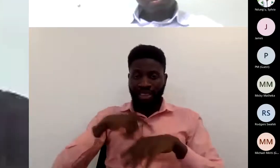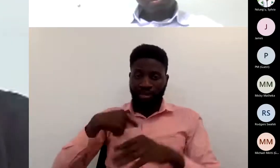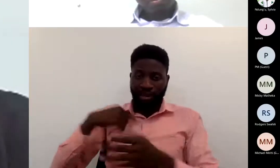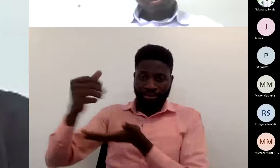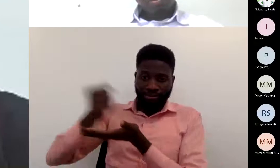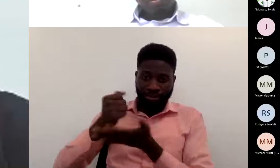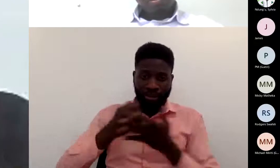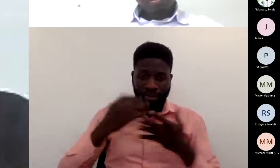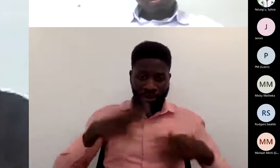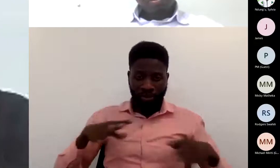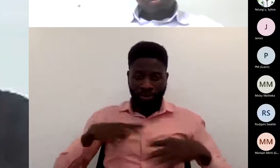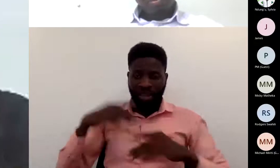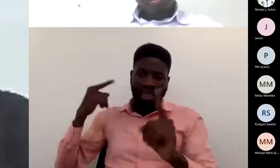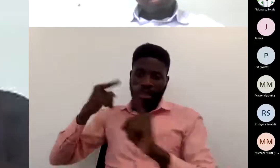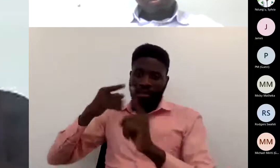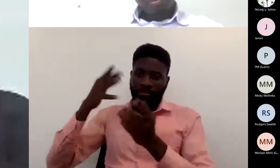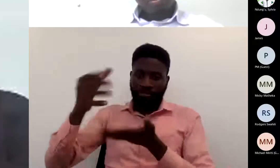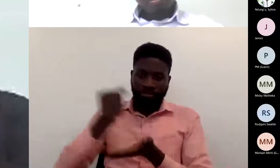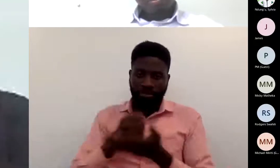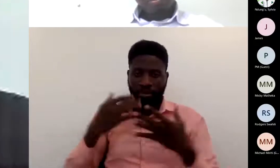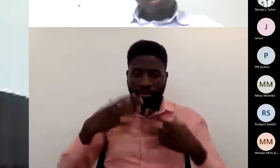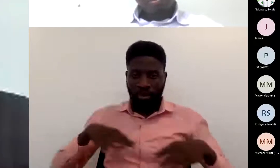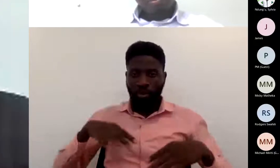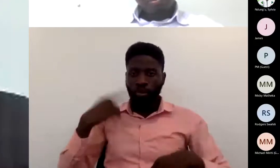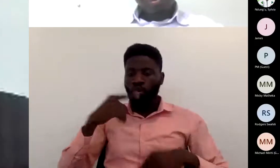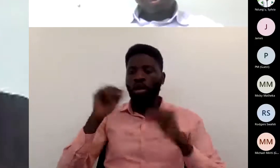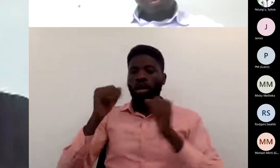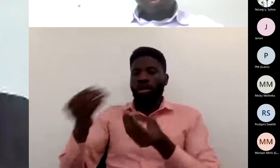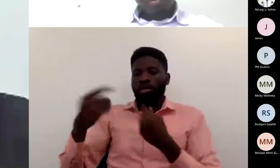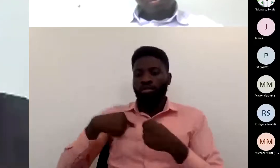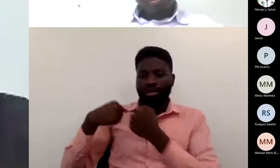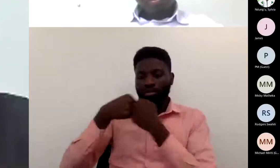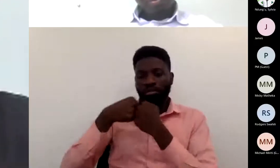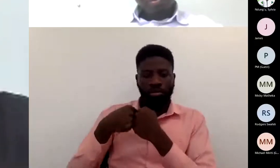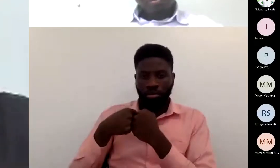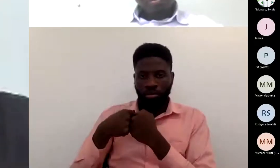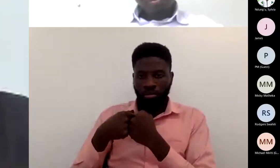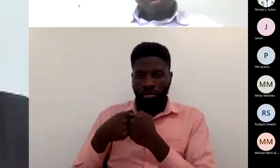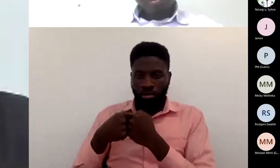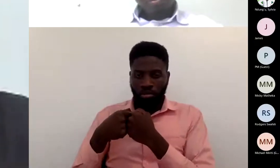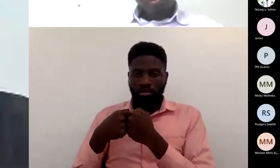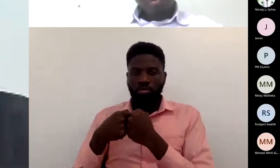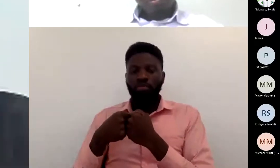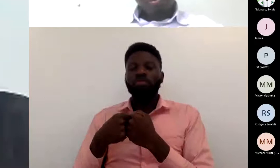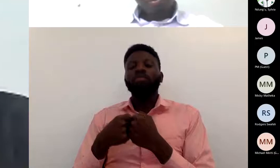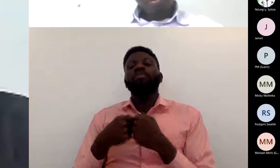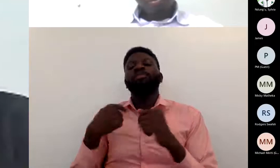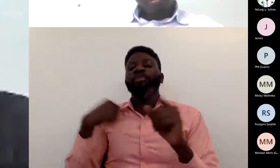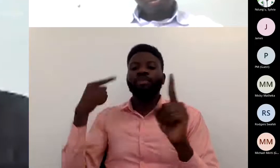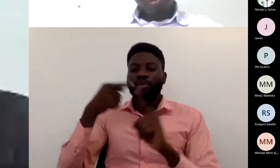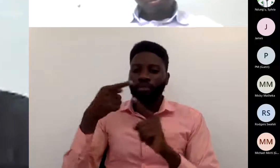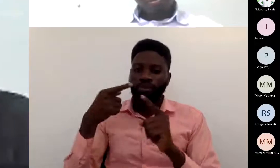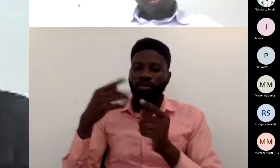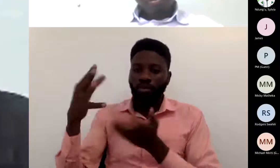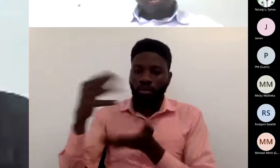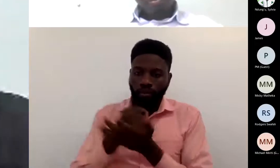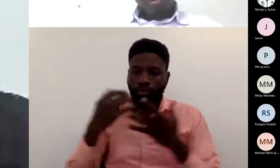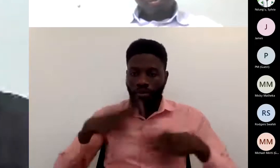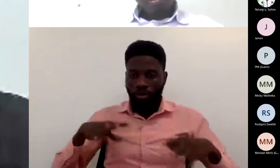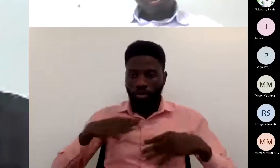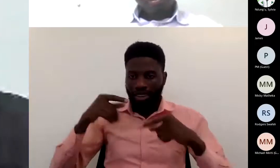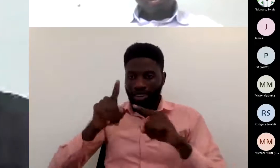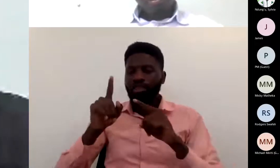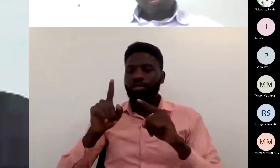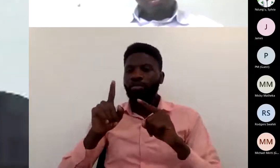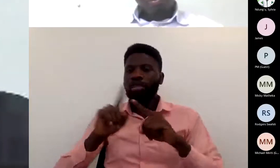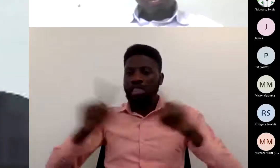do look forward to hiring people who will challenge me. So not yes people. I look forward to people that are very different from